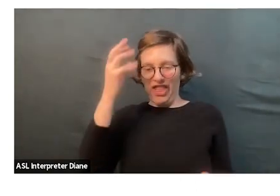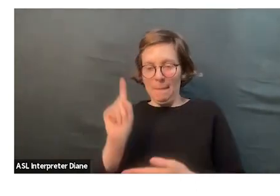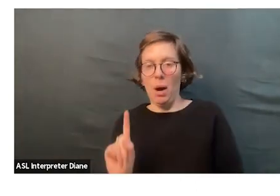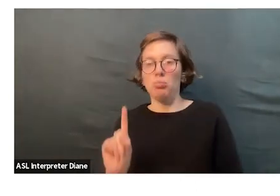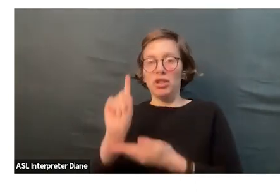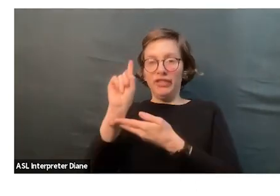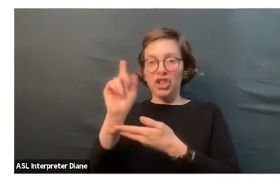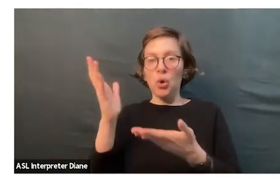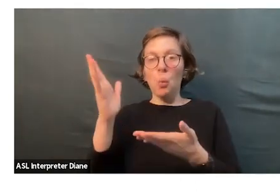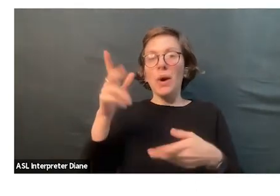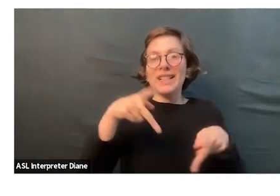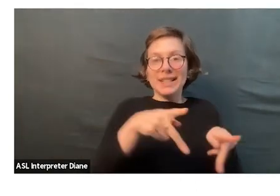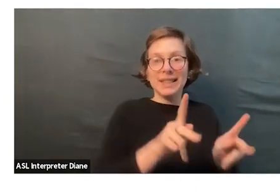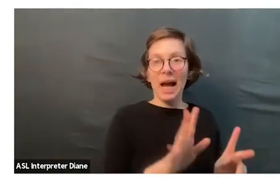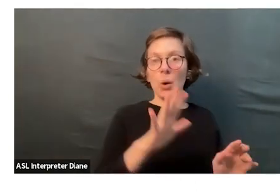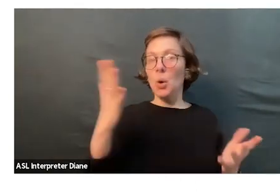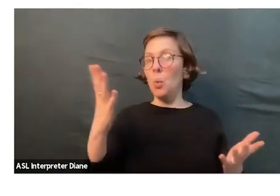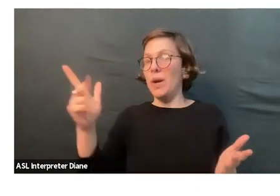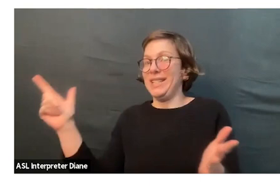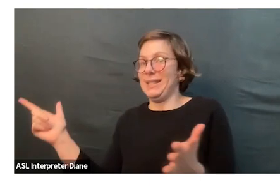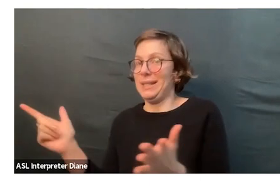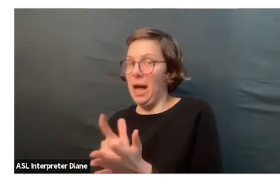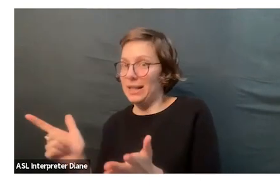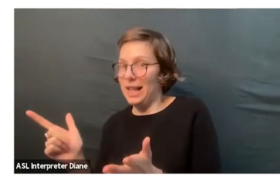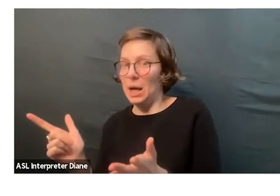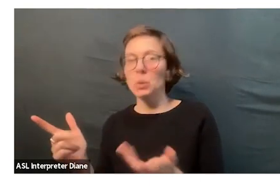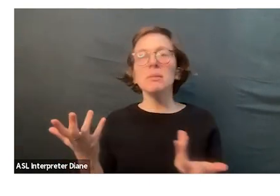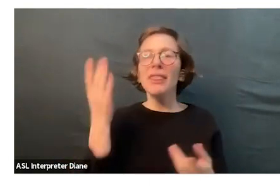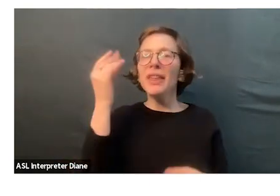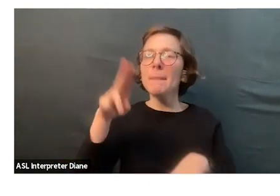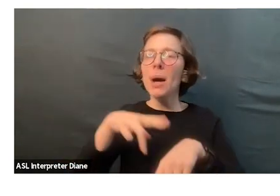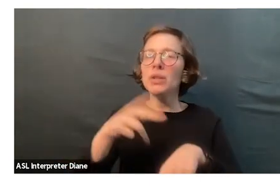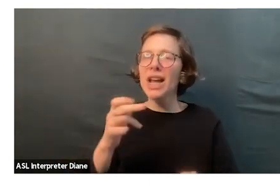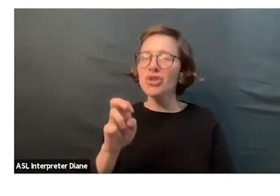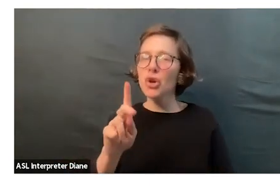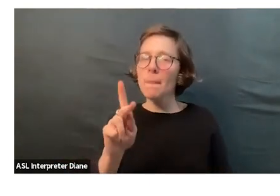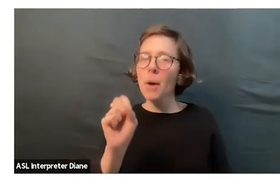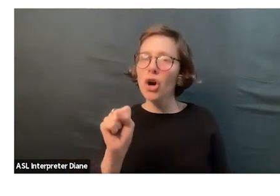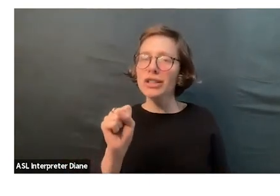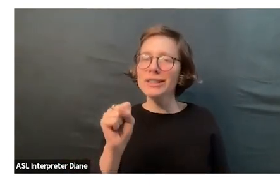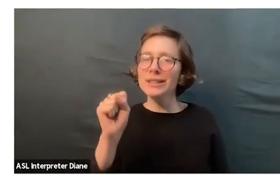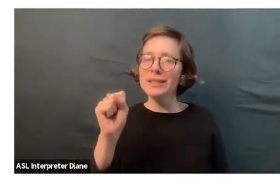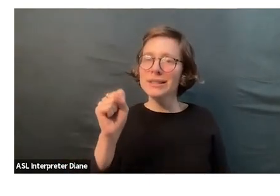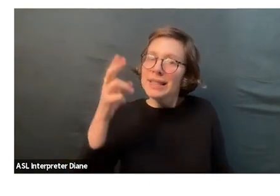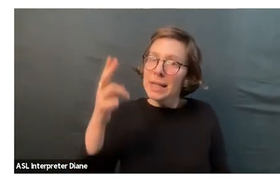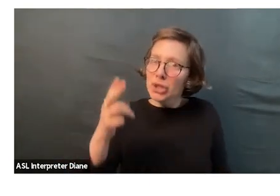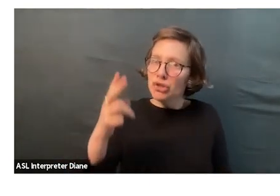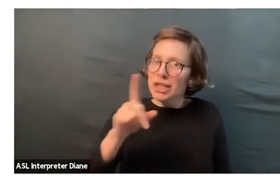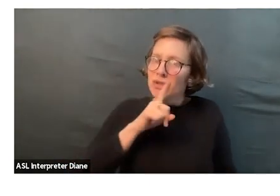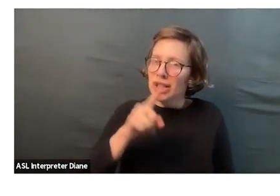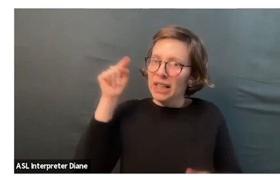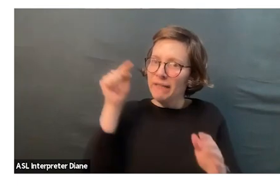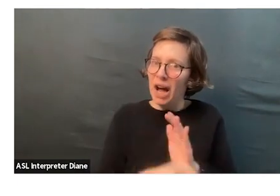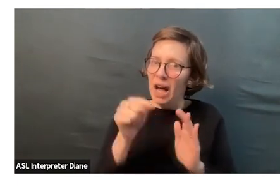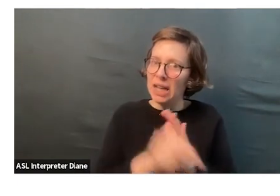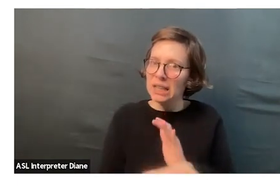beyond what is legal. And kind of, that's where I think Andreas Malm's recent books on how to blow up